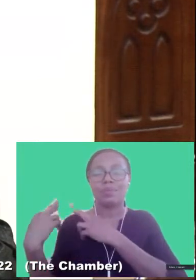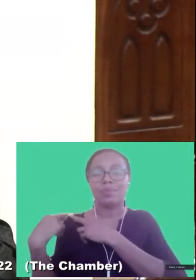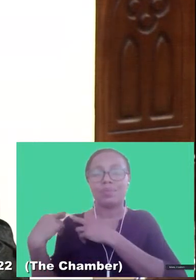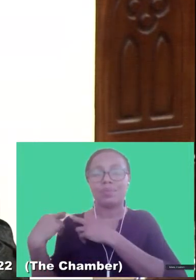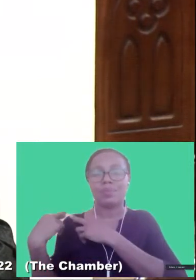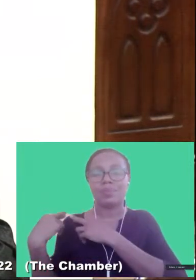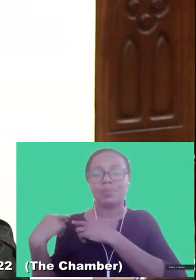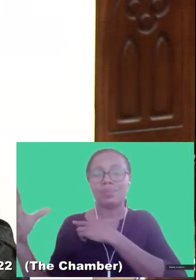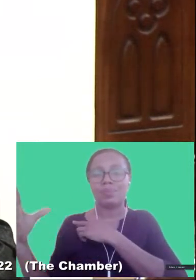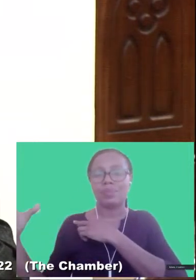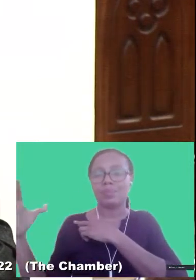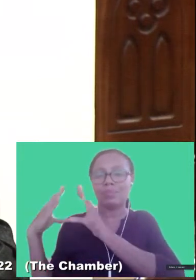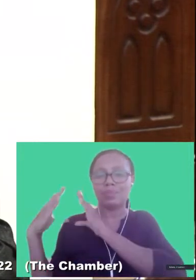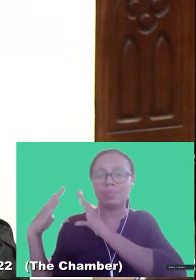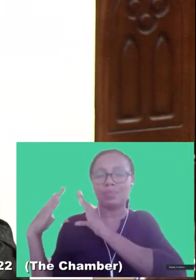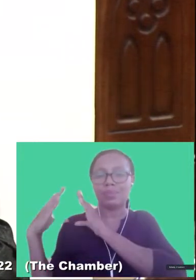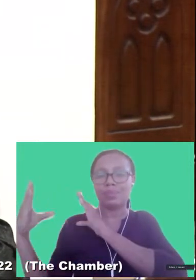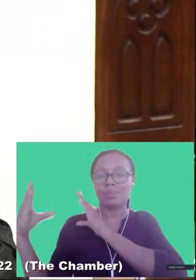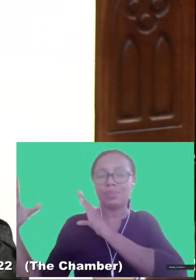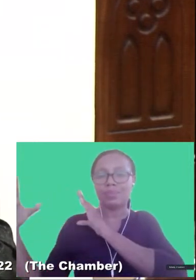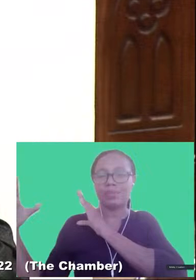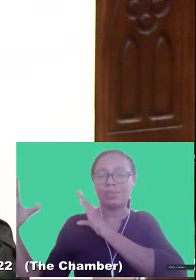their bootstraps.